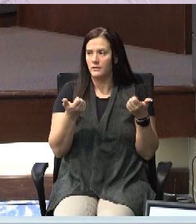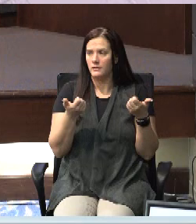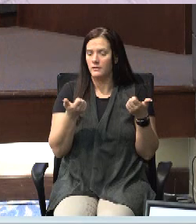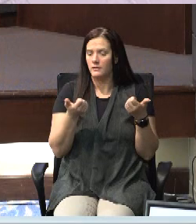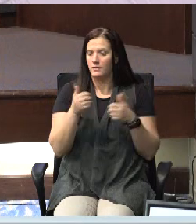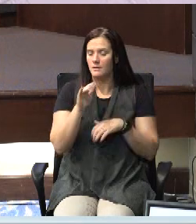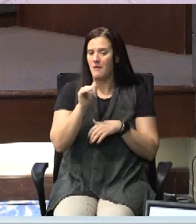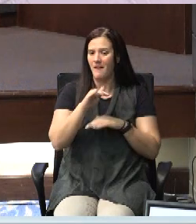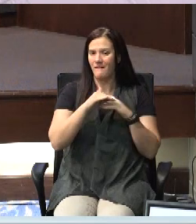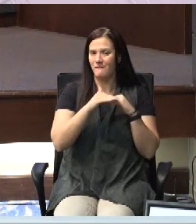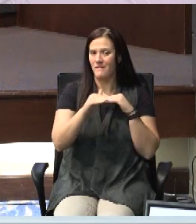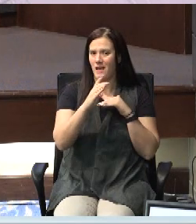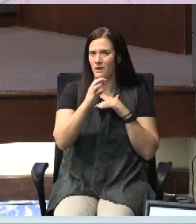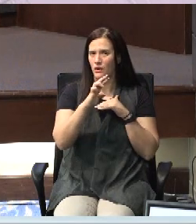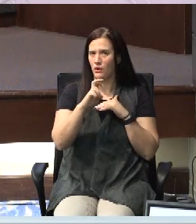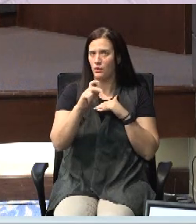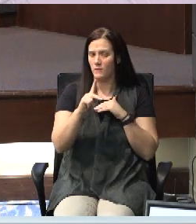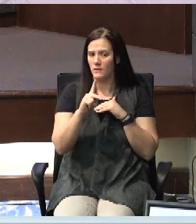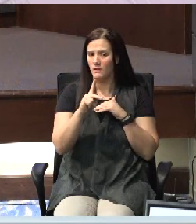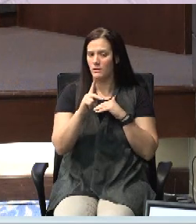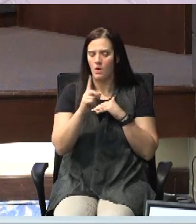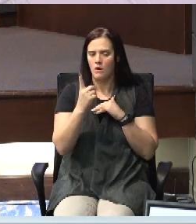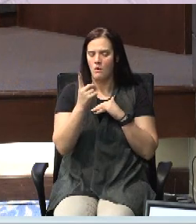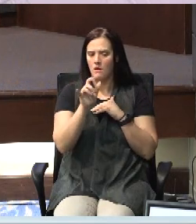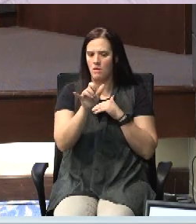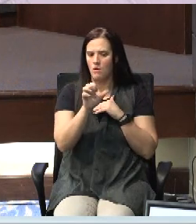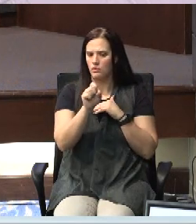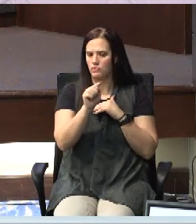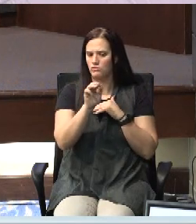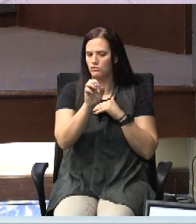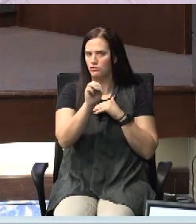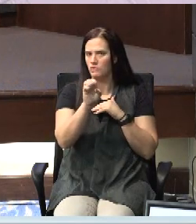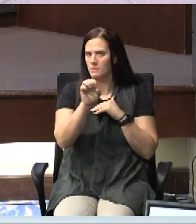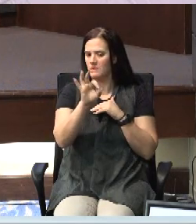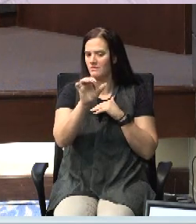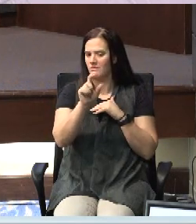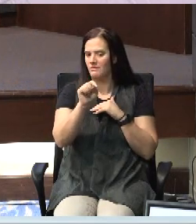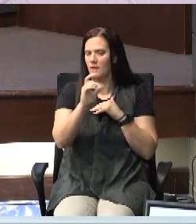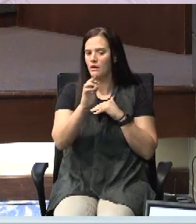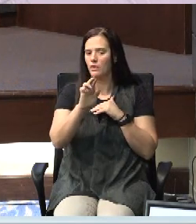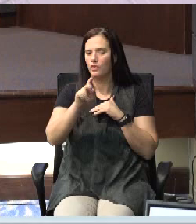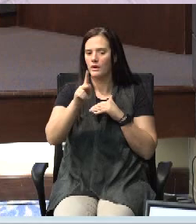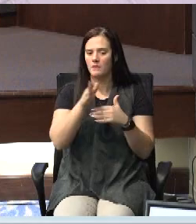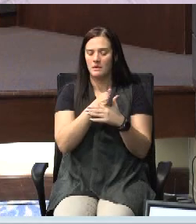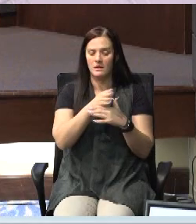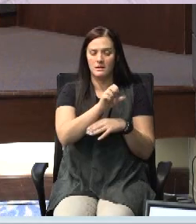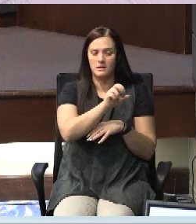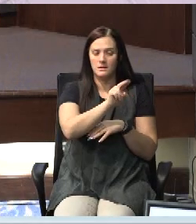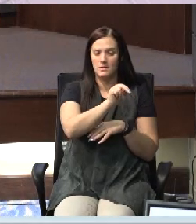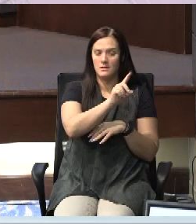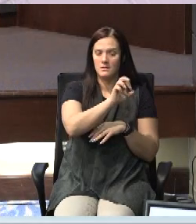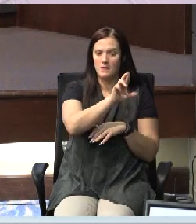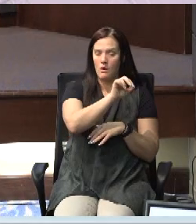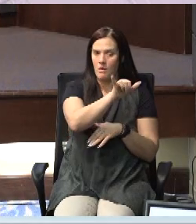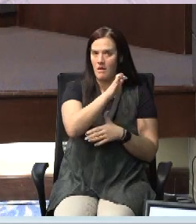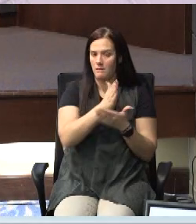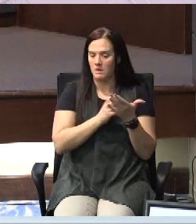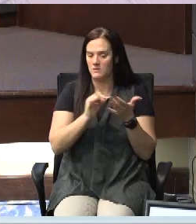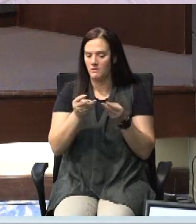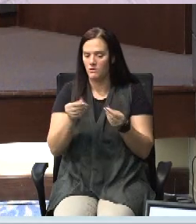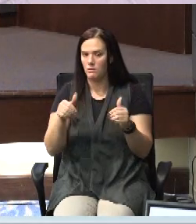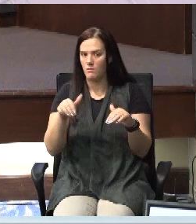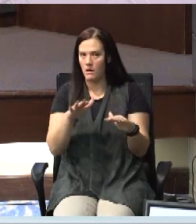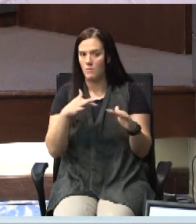by Flat Creek there, or one of the streams of Flat Creek, between Sendero and this piece of property that